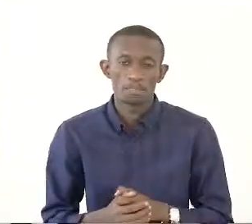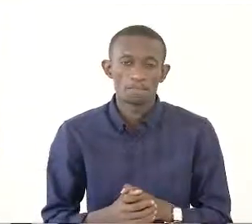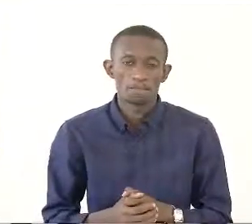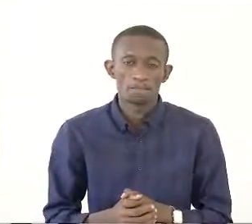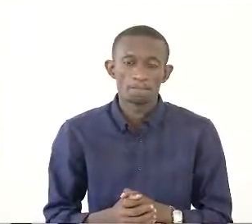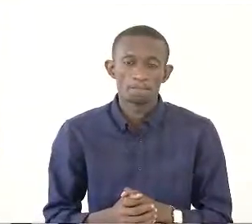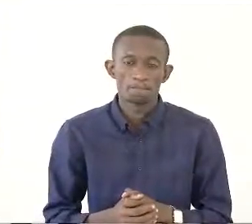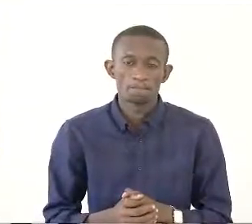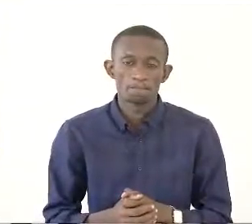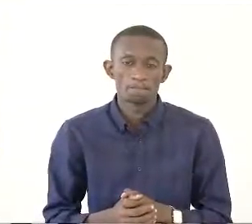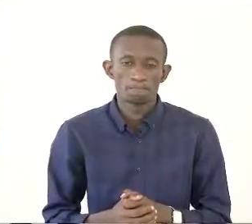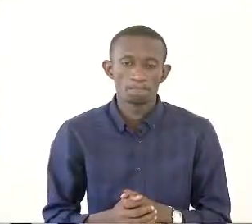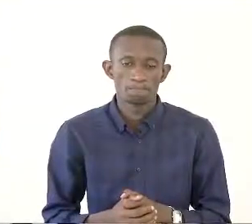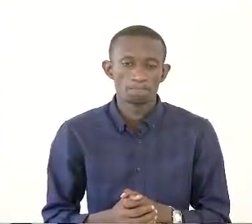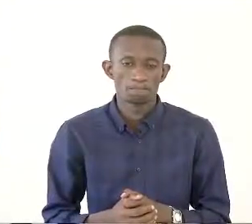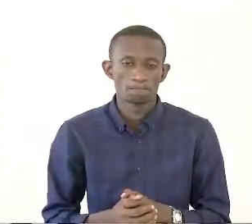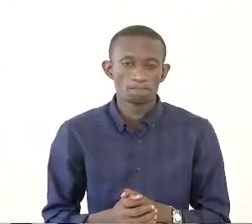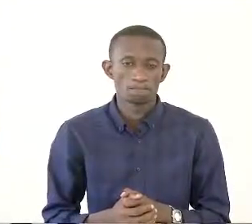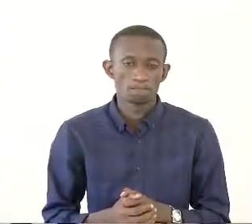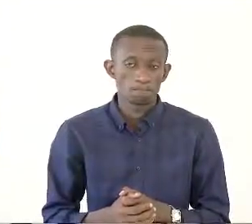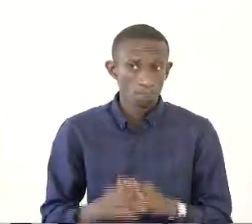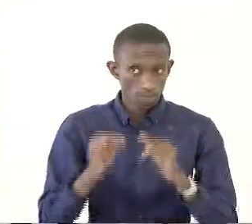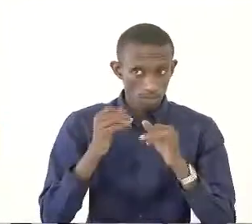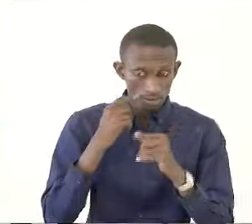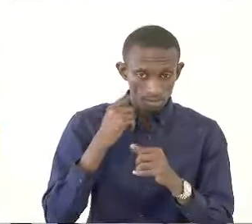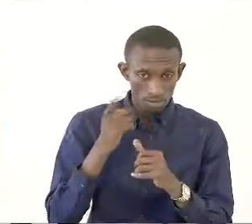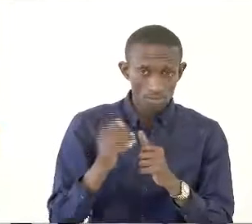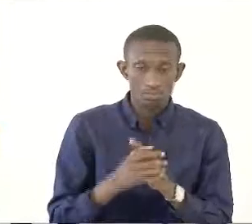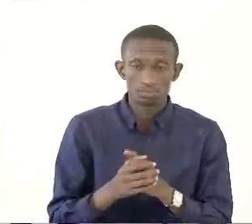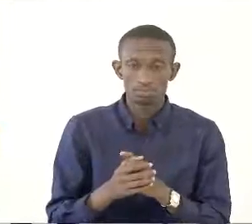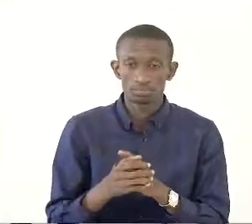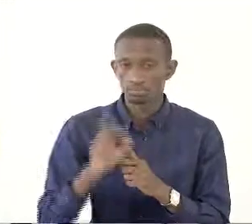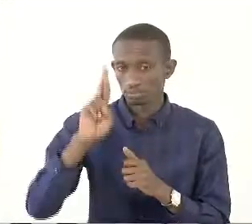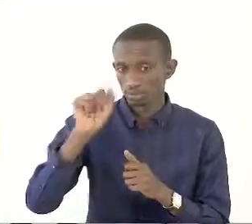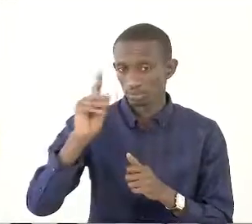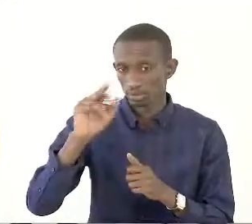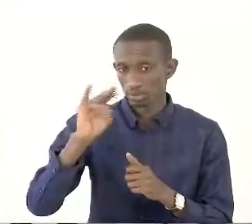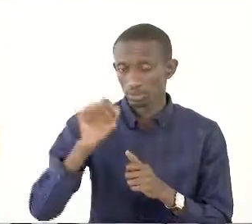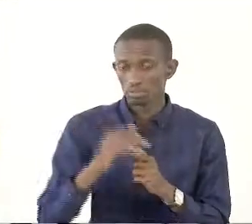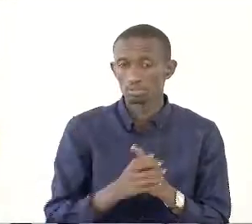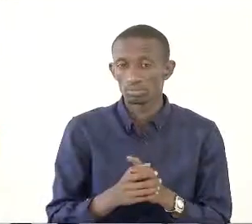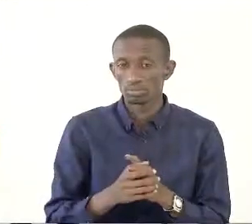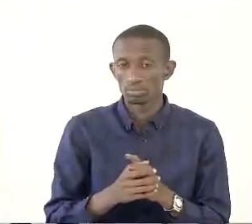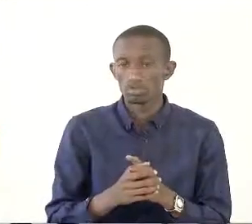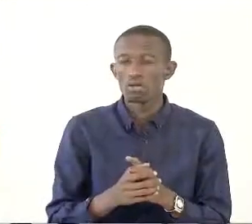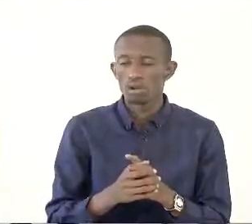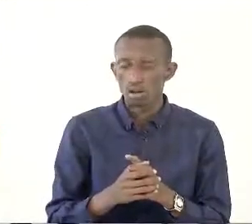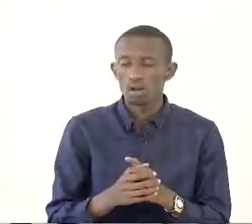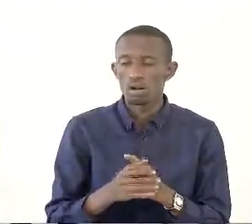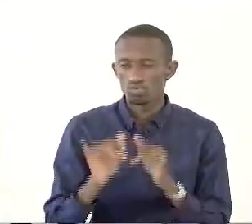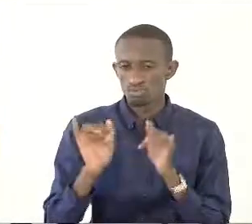that when there is a presence of the radiation at a given place, and then you bring closer this